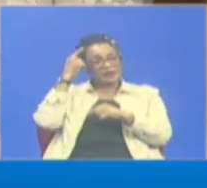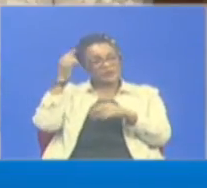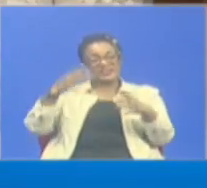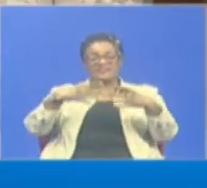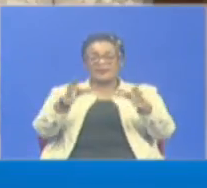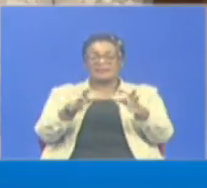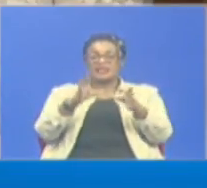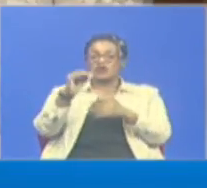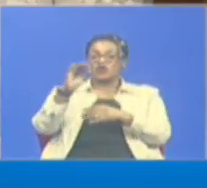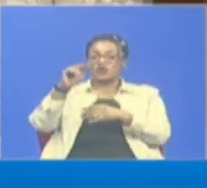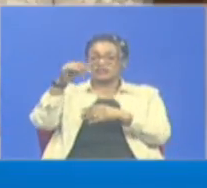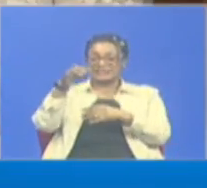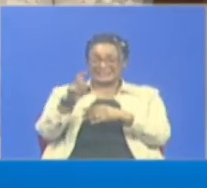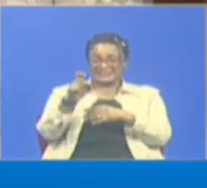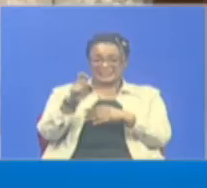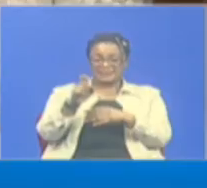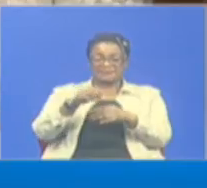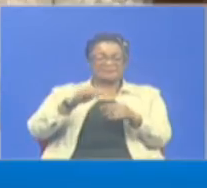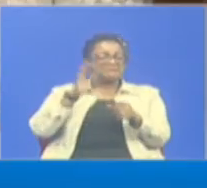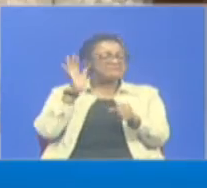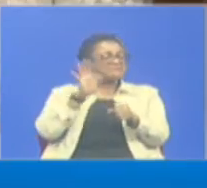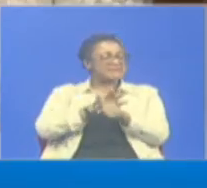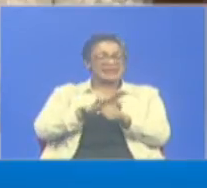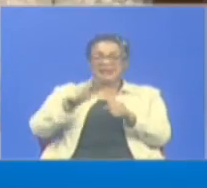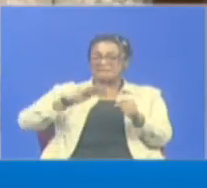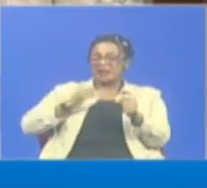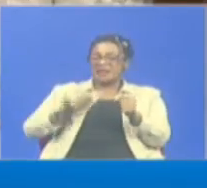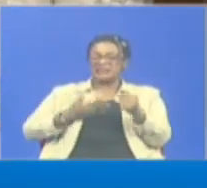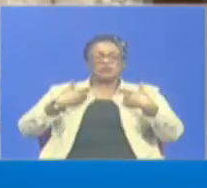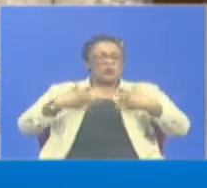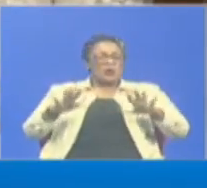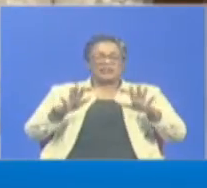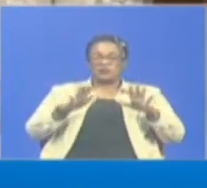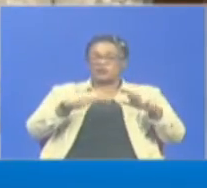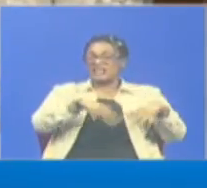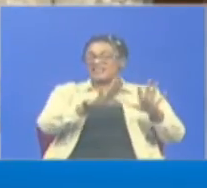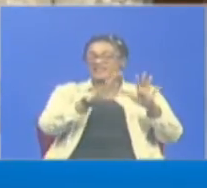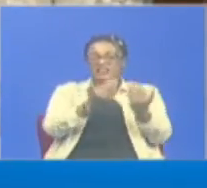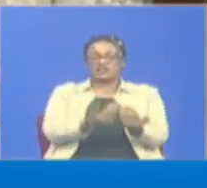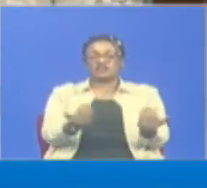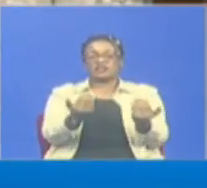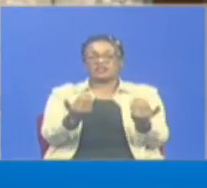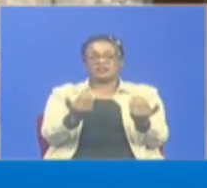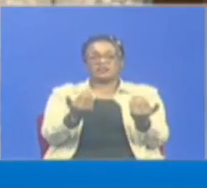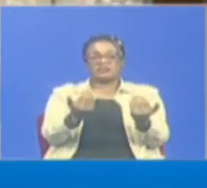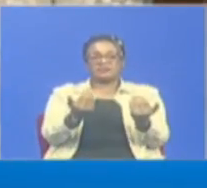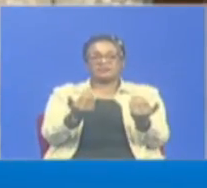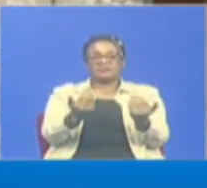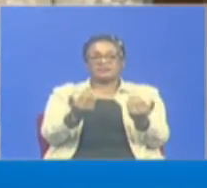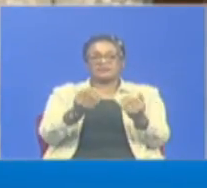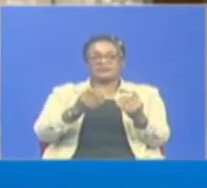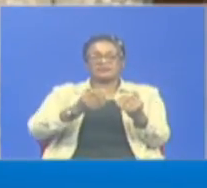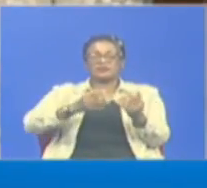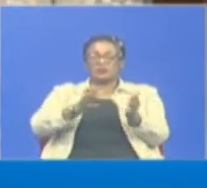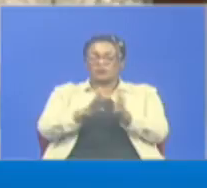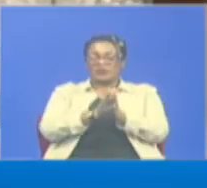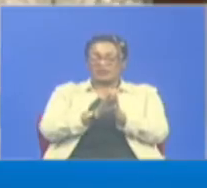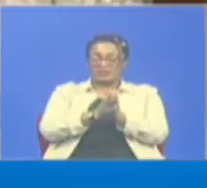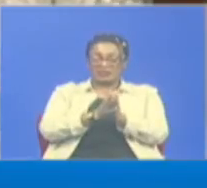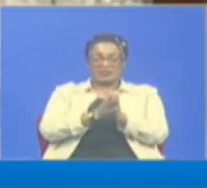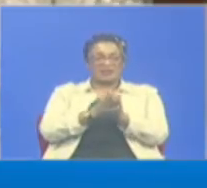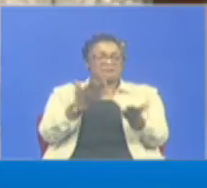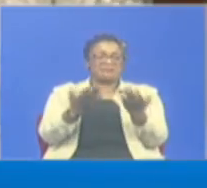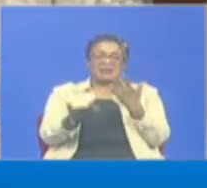context, many mothers will not want to leave their homes and leave their children to be in a safe shelter, and they have left the children maybe